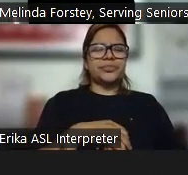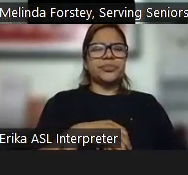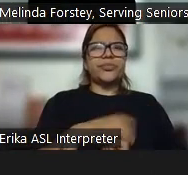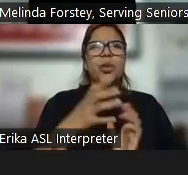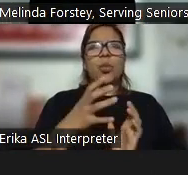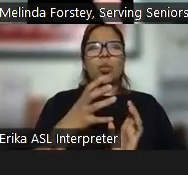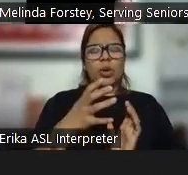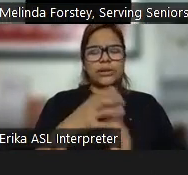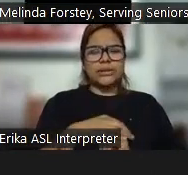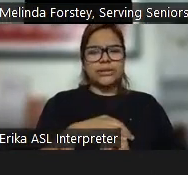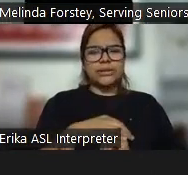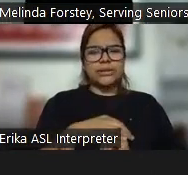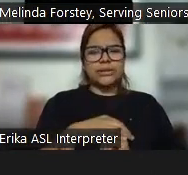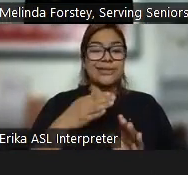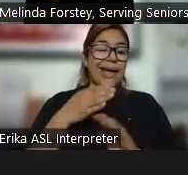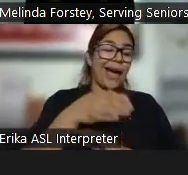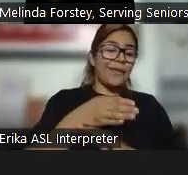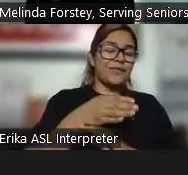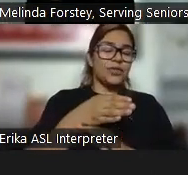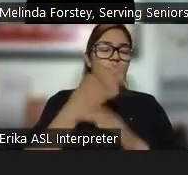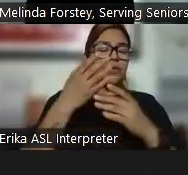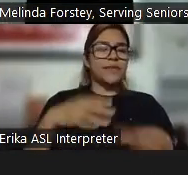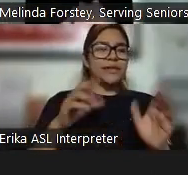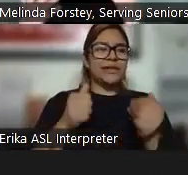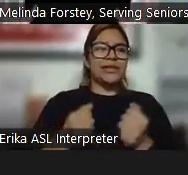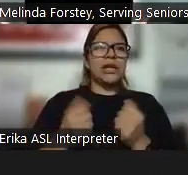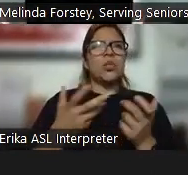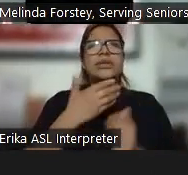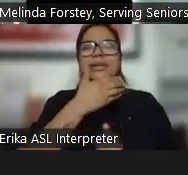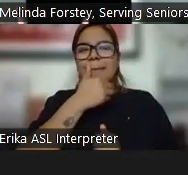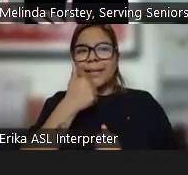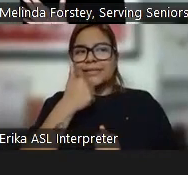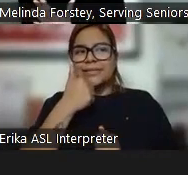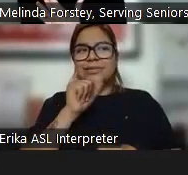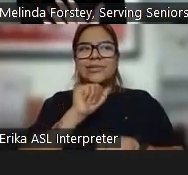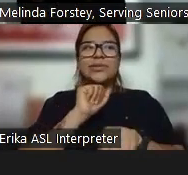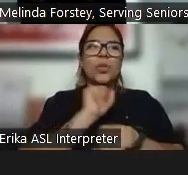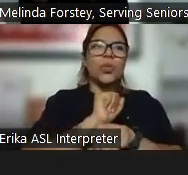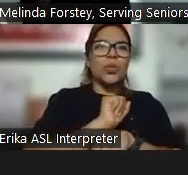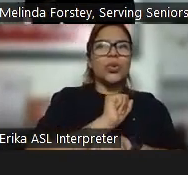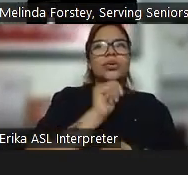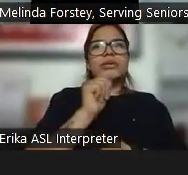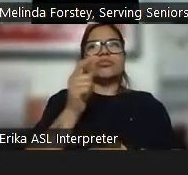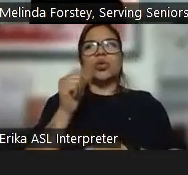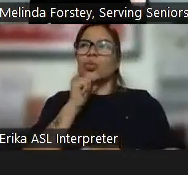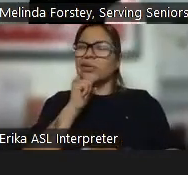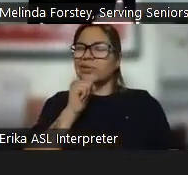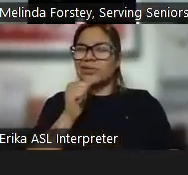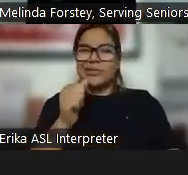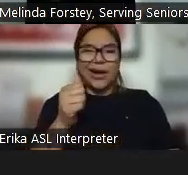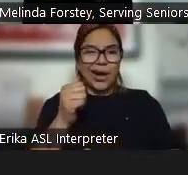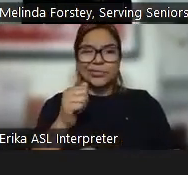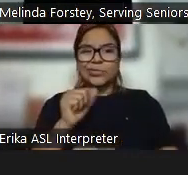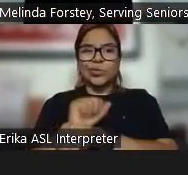outcomes, but also capture the best practices. What's working, what's not working. So what